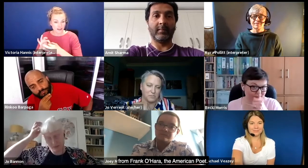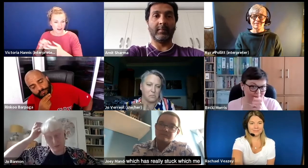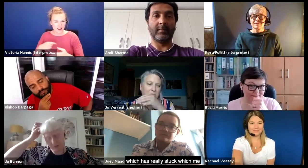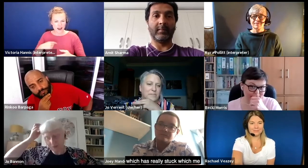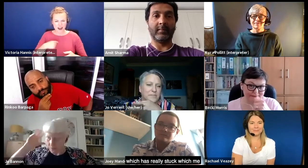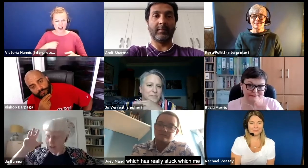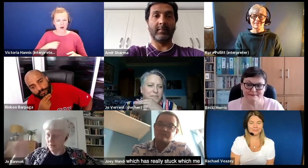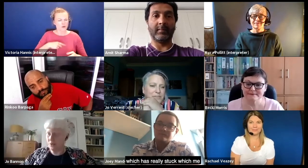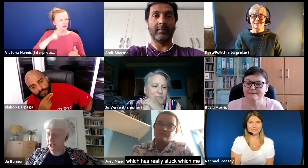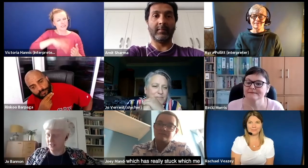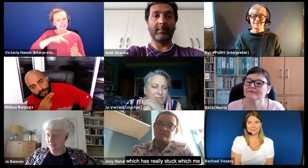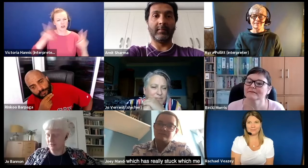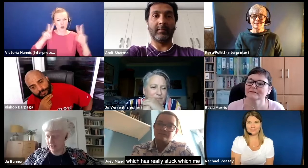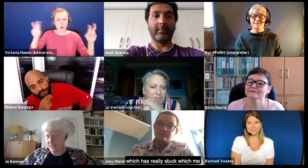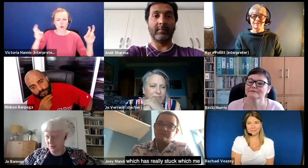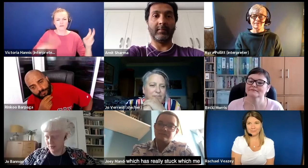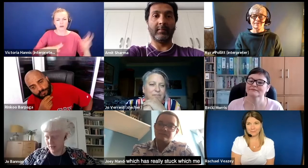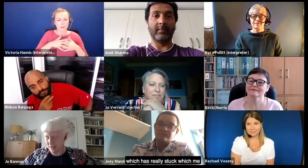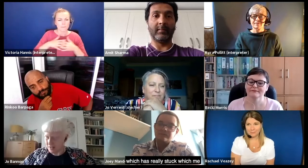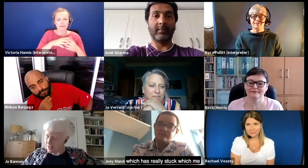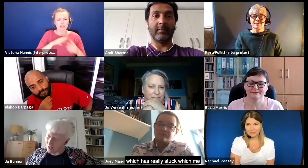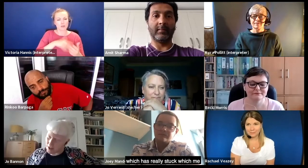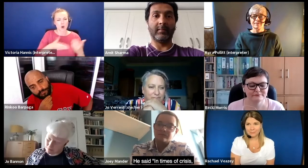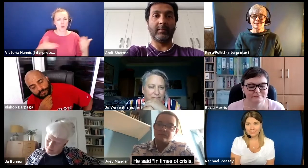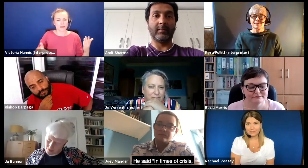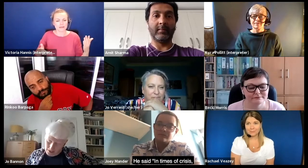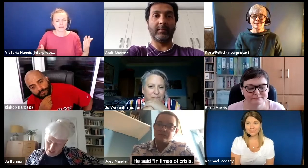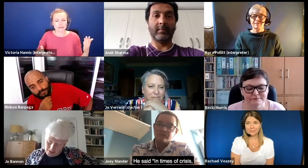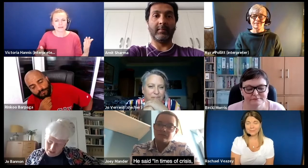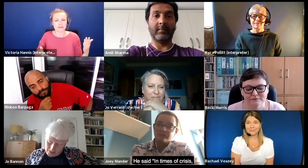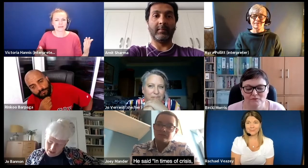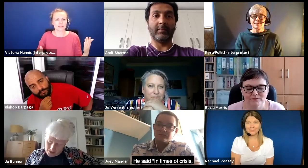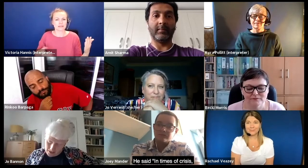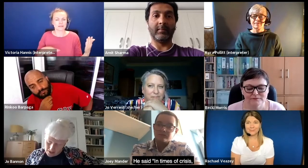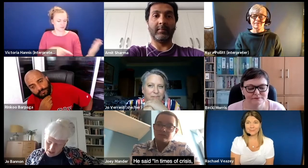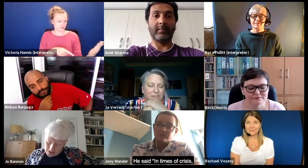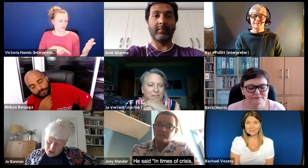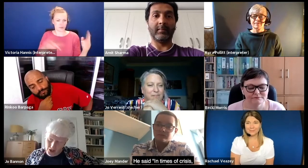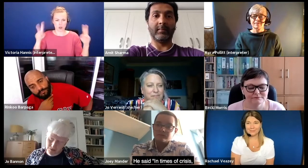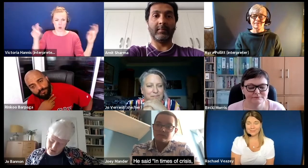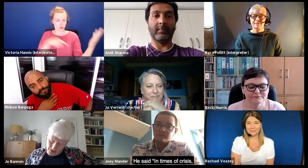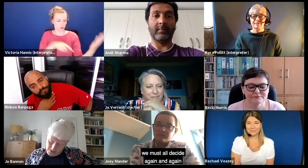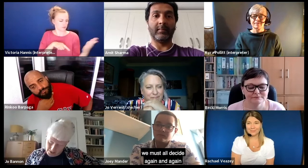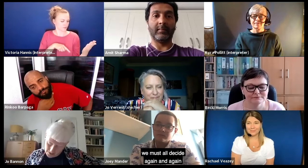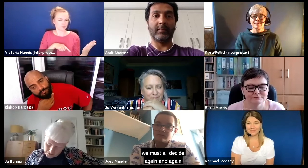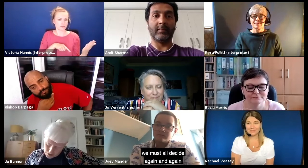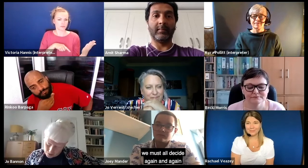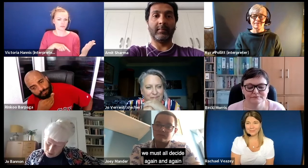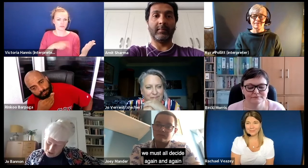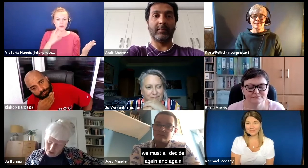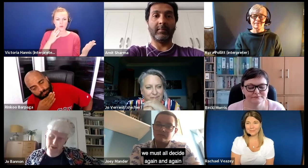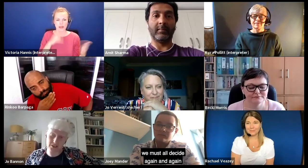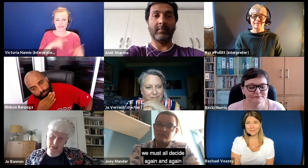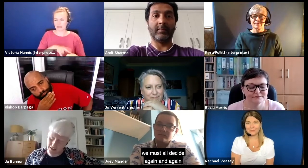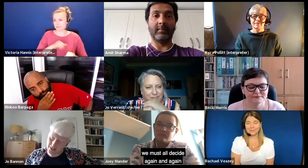poet, which has really stuck with me. And he said, in times of crisis, we